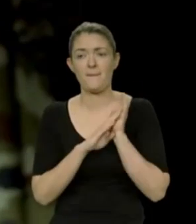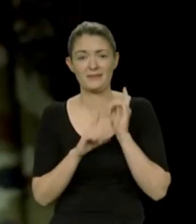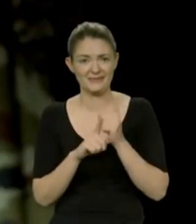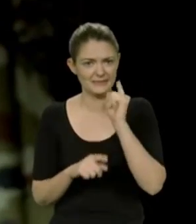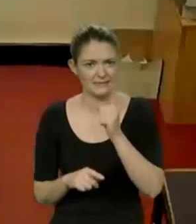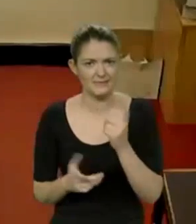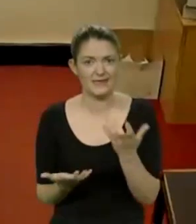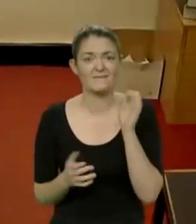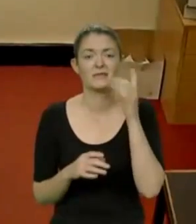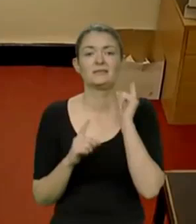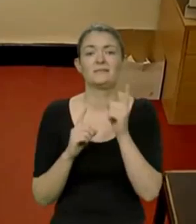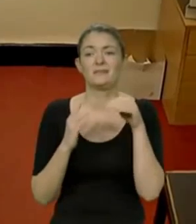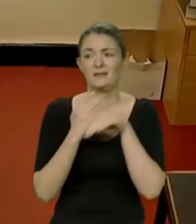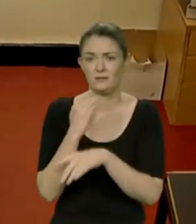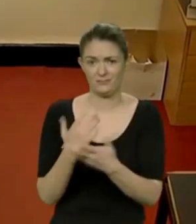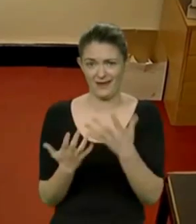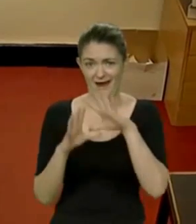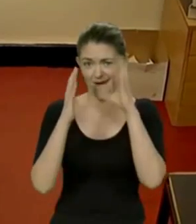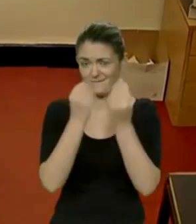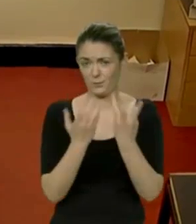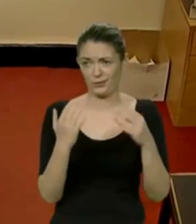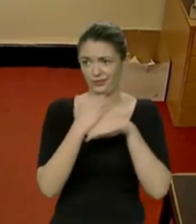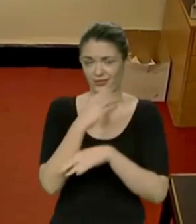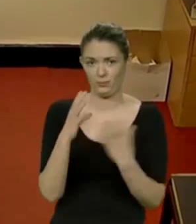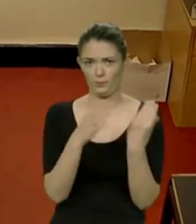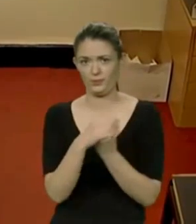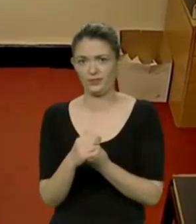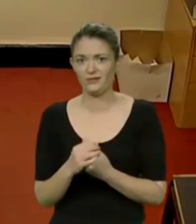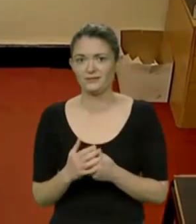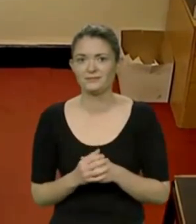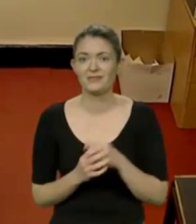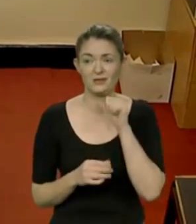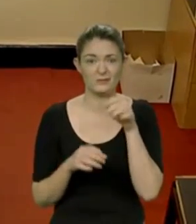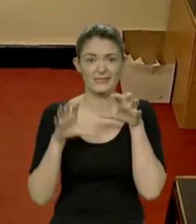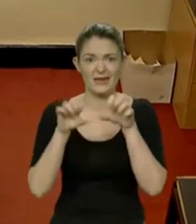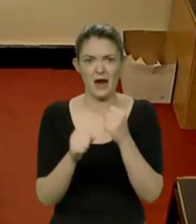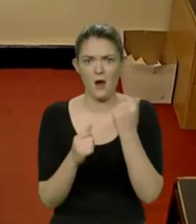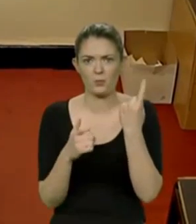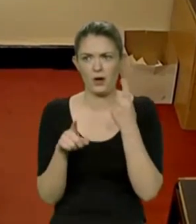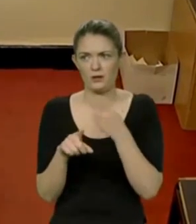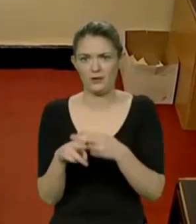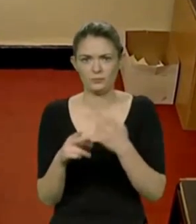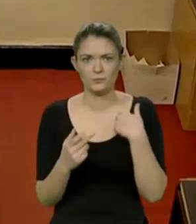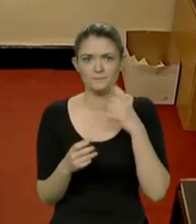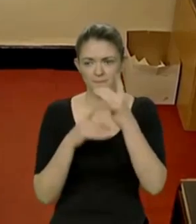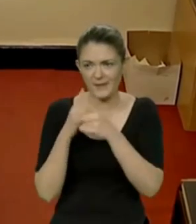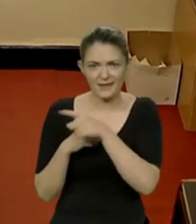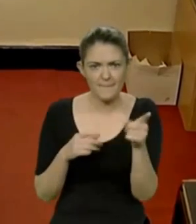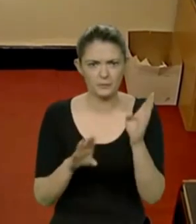will slide with it. We're not here to catch anyone out. I'm here to make soldiers. That's my job.